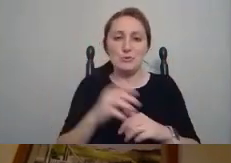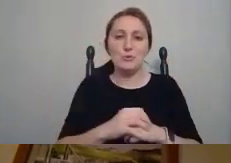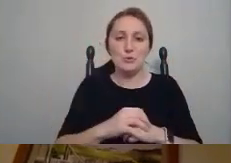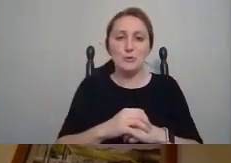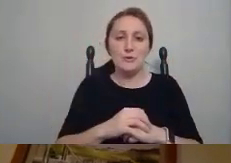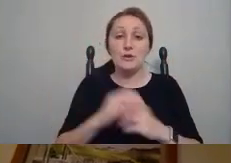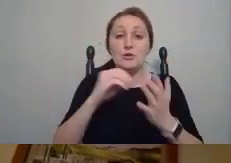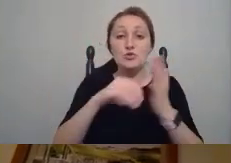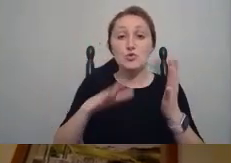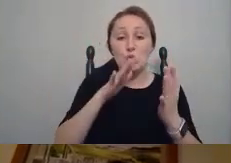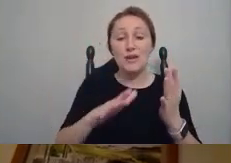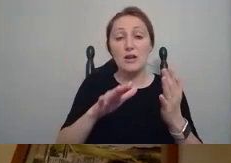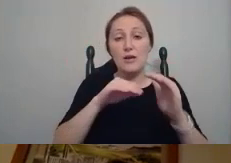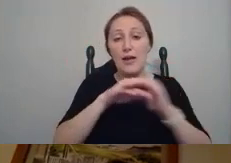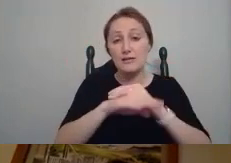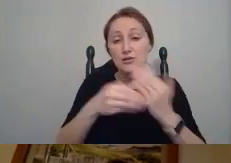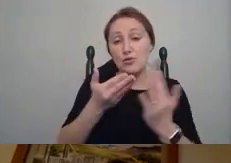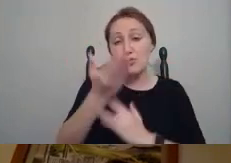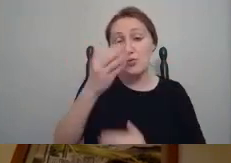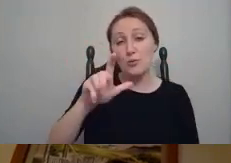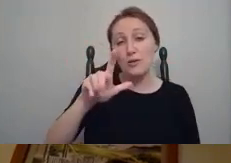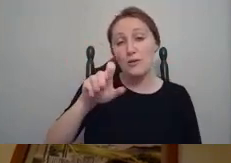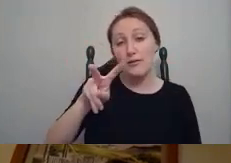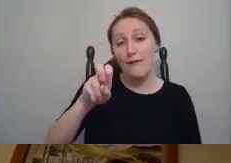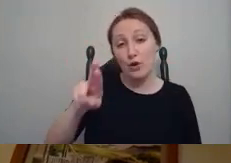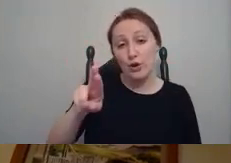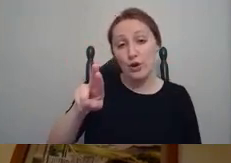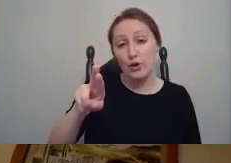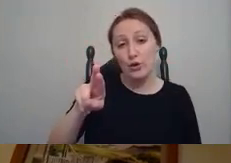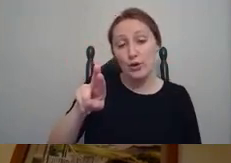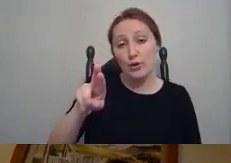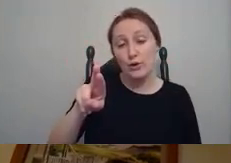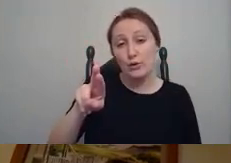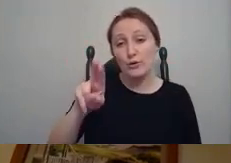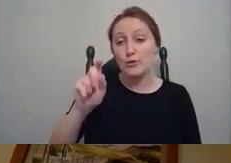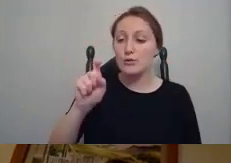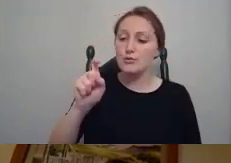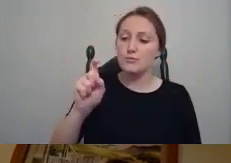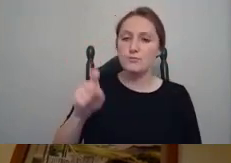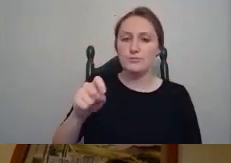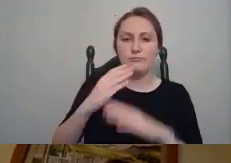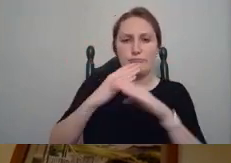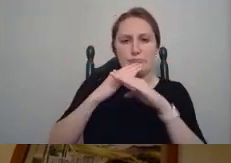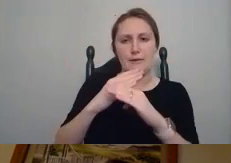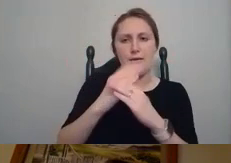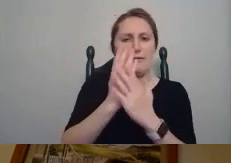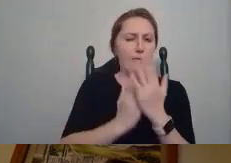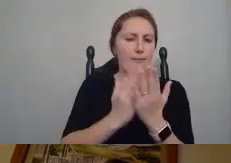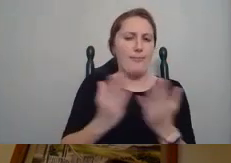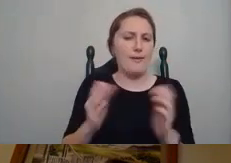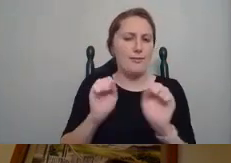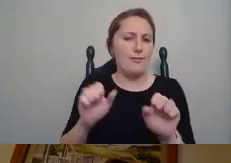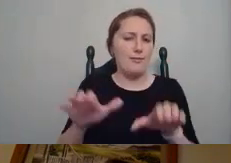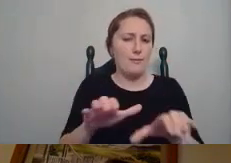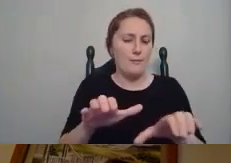their platforms through Clever, which should restrict some of the things that they can do.